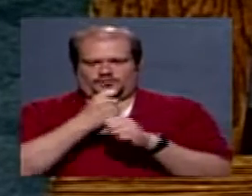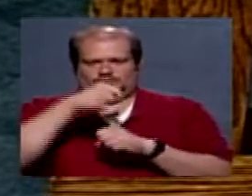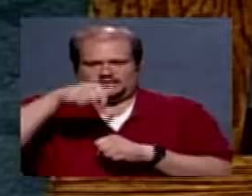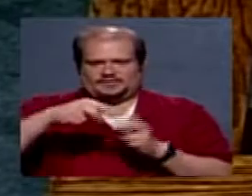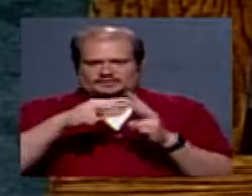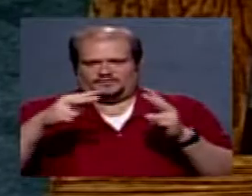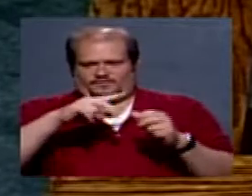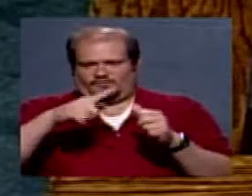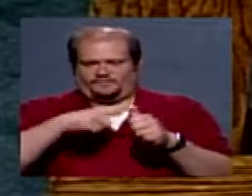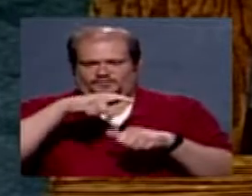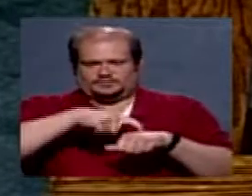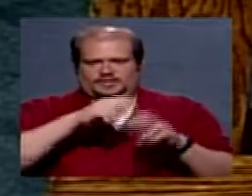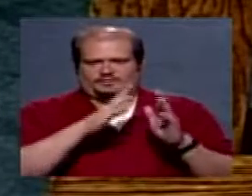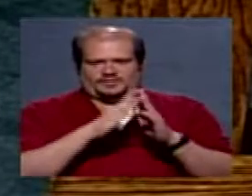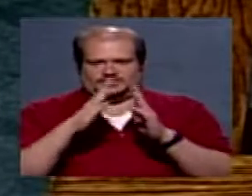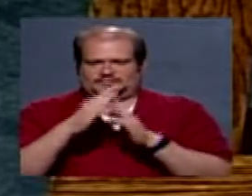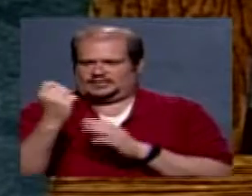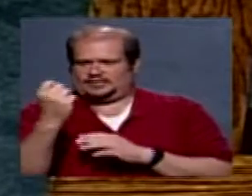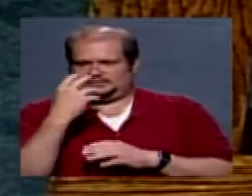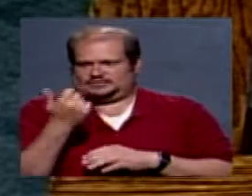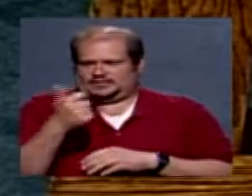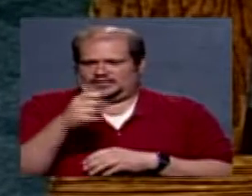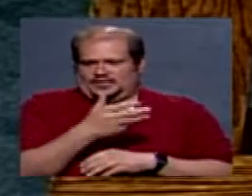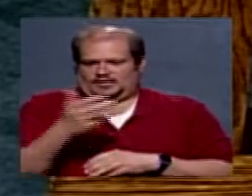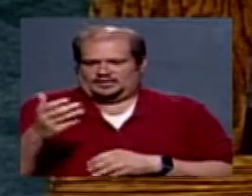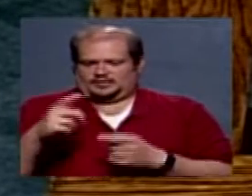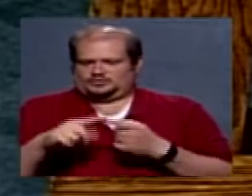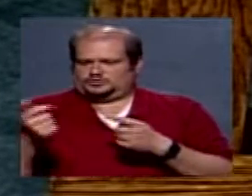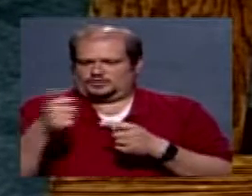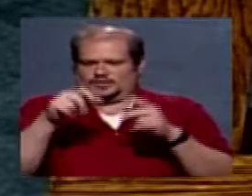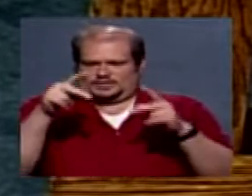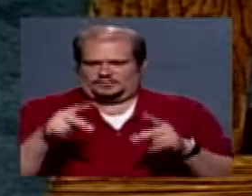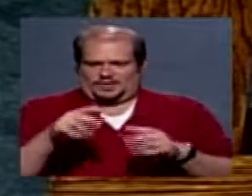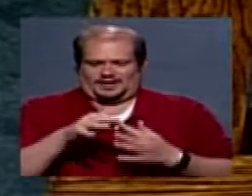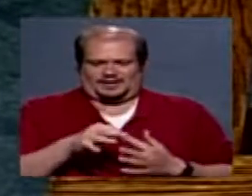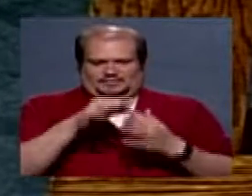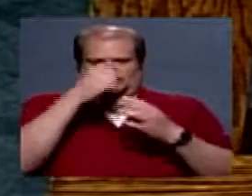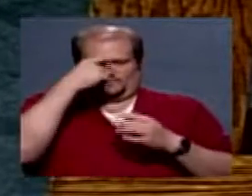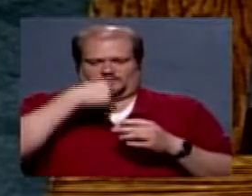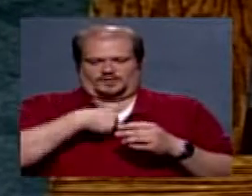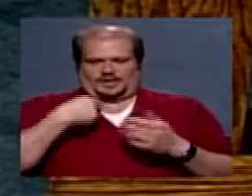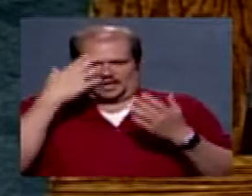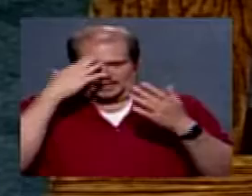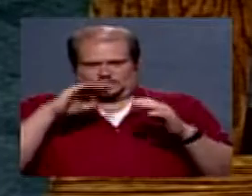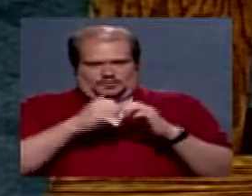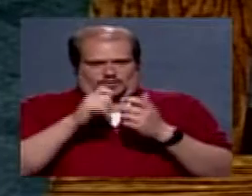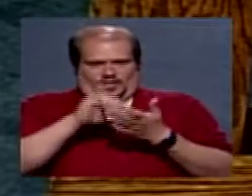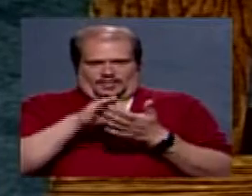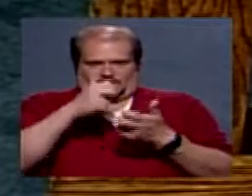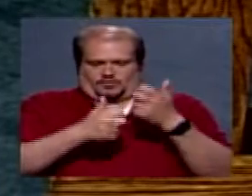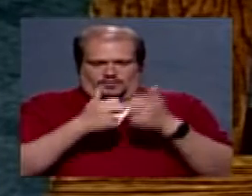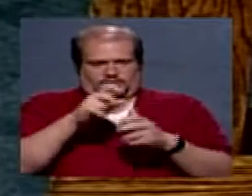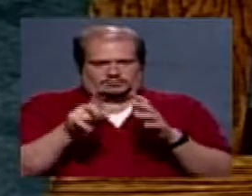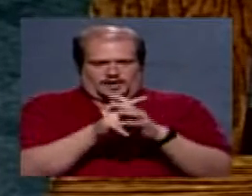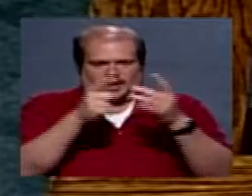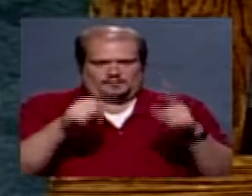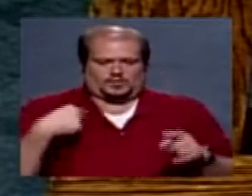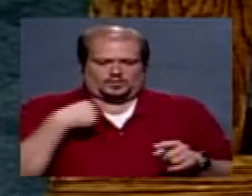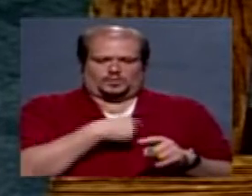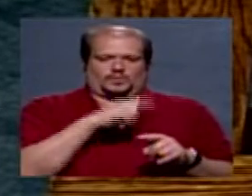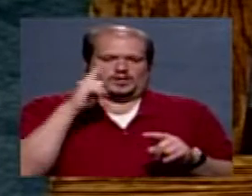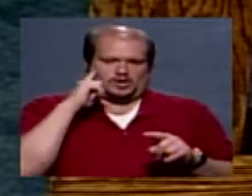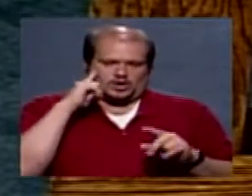very first time the city has sent anything to anyone but me. So I don't know how that glitch happened, but we heard about